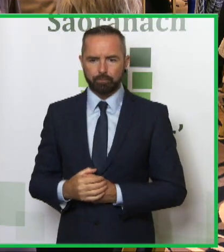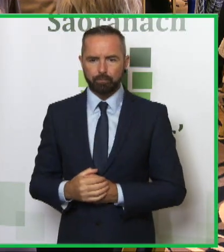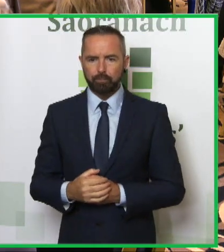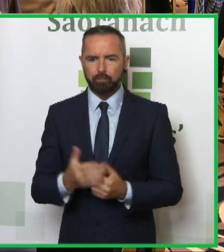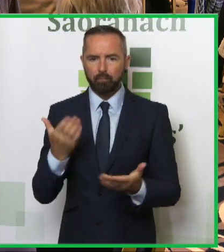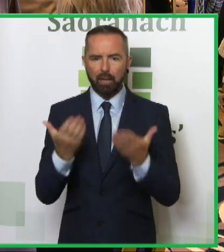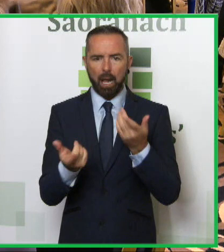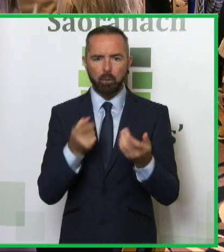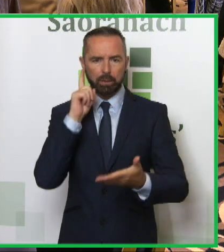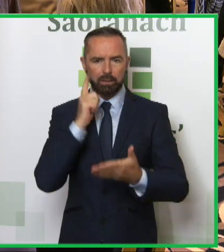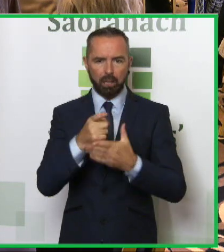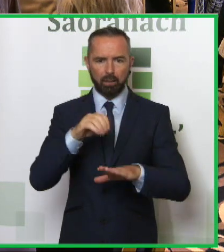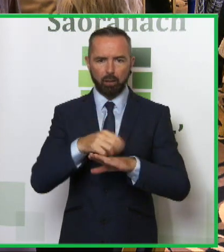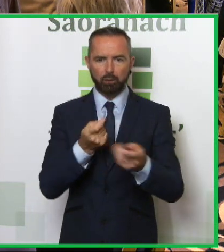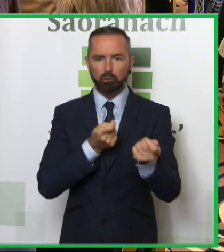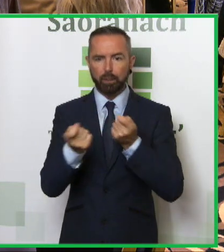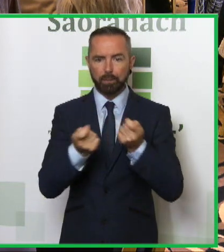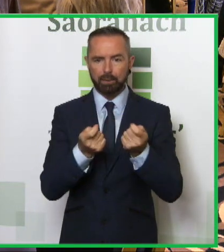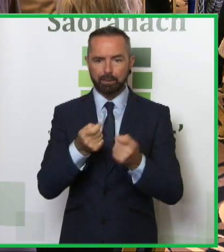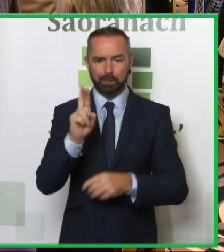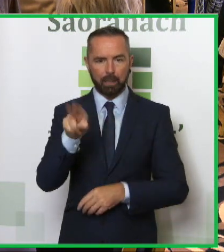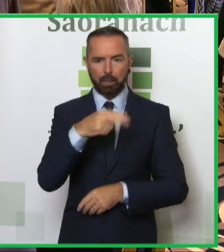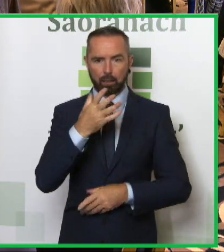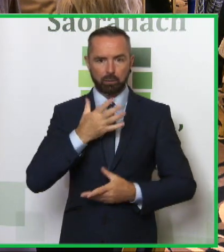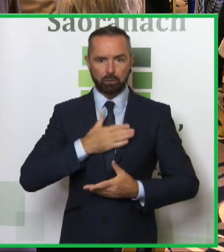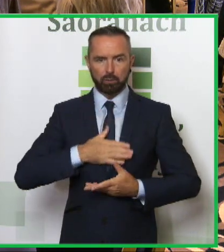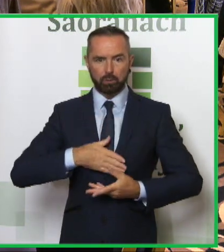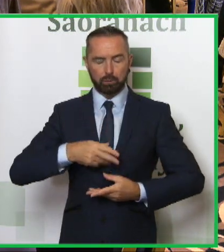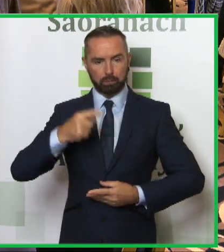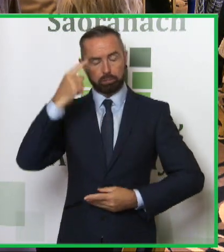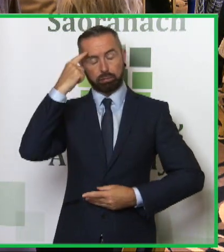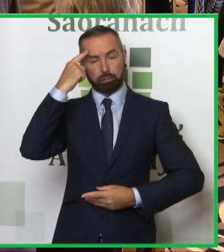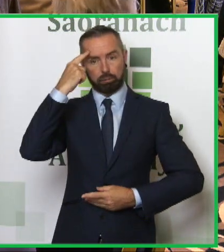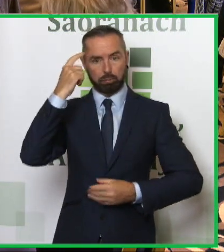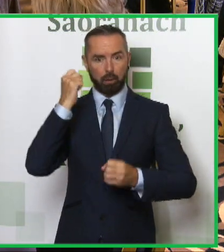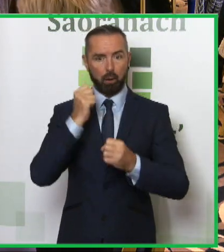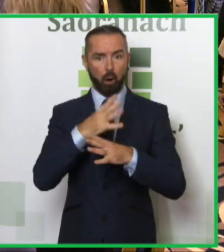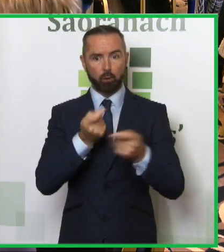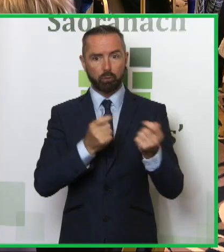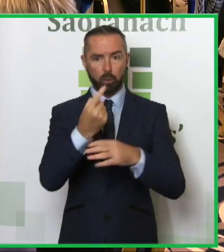the treatment of those. It's not something that should be taken lightly. Yeah. That's my talking